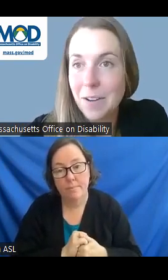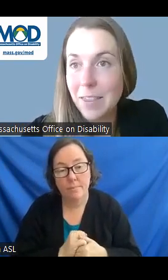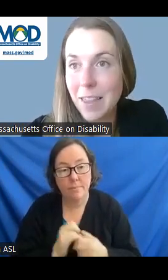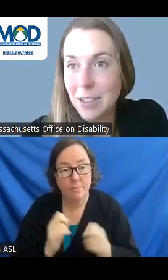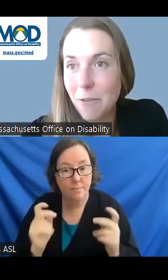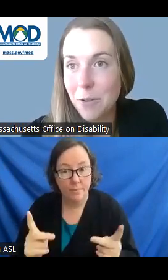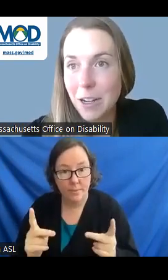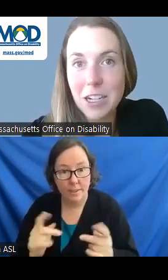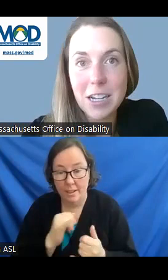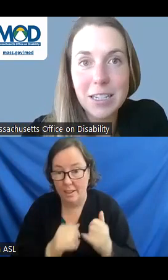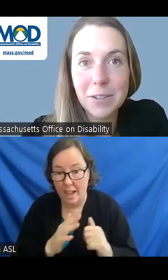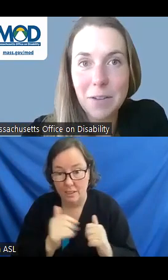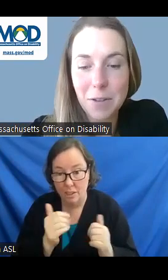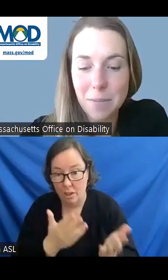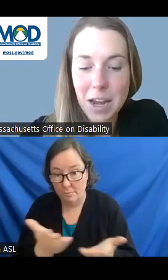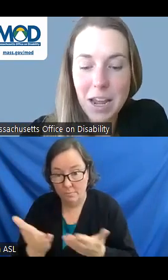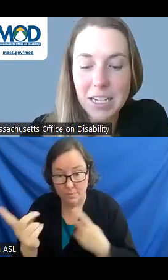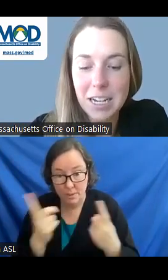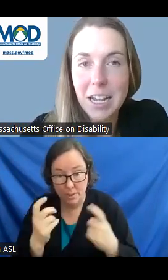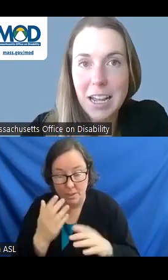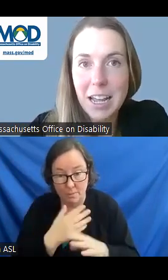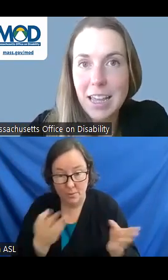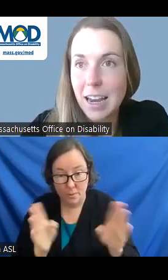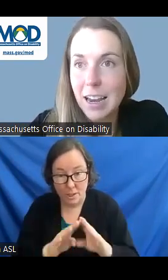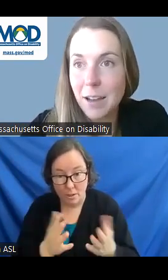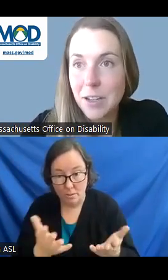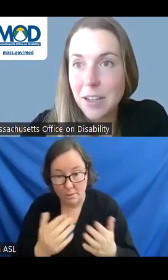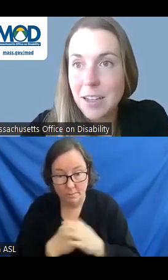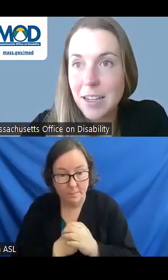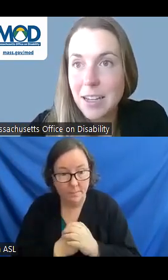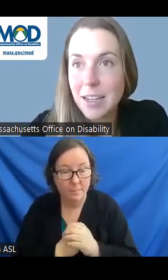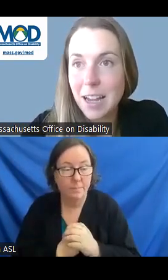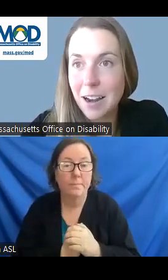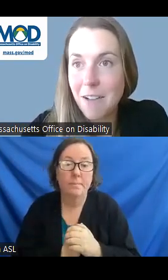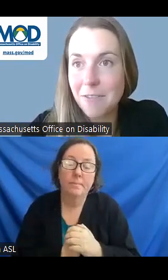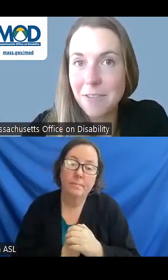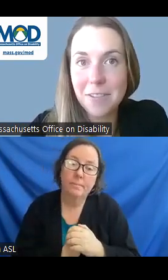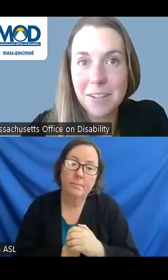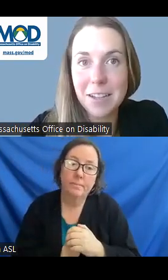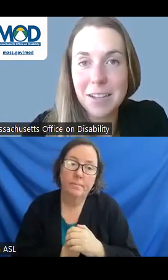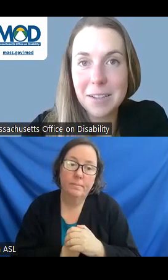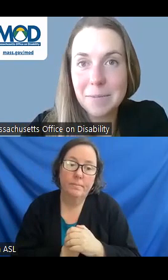All right, last call for questions. Give it a minute, then I will sign off.